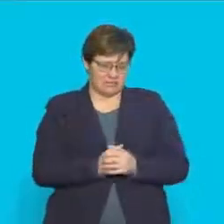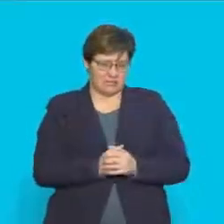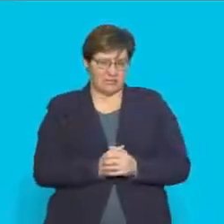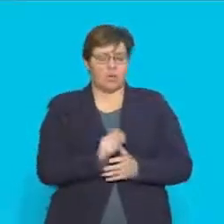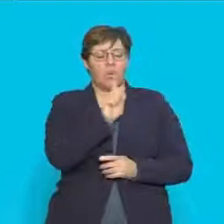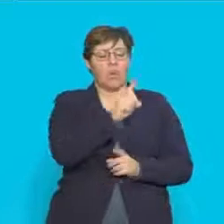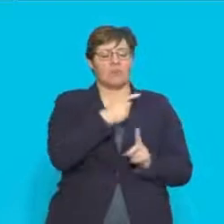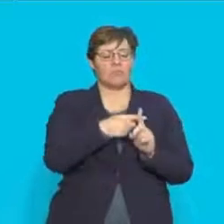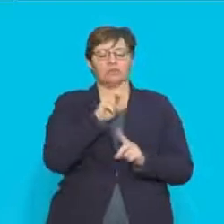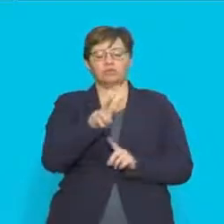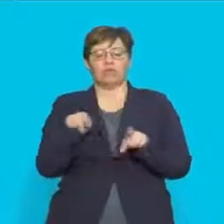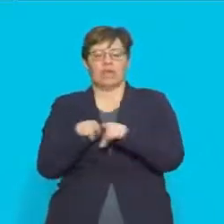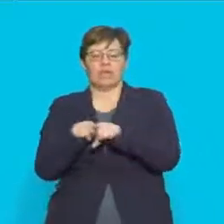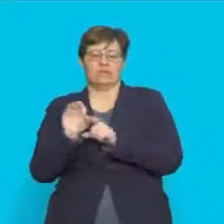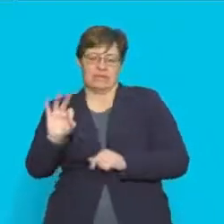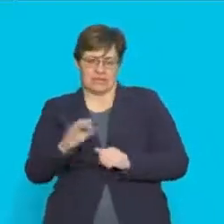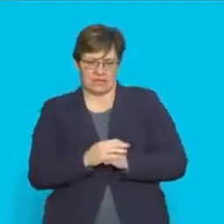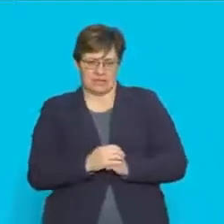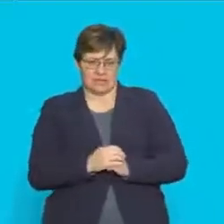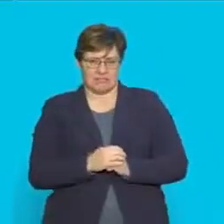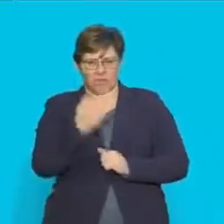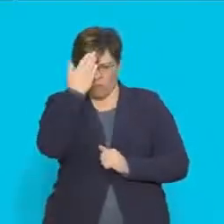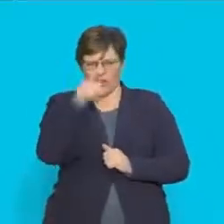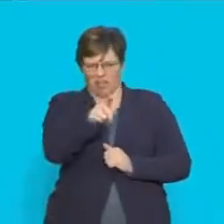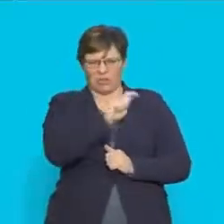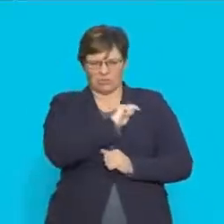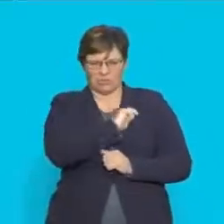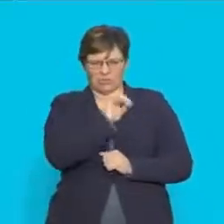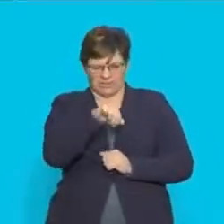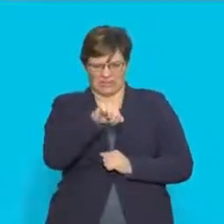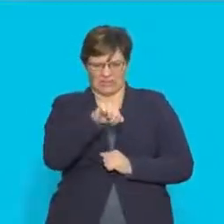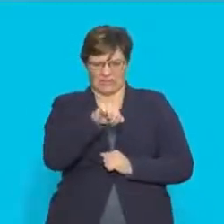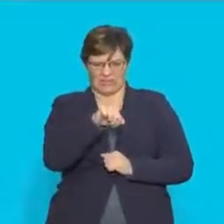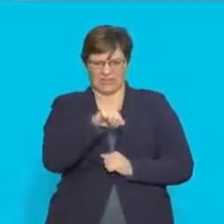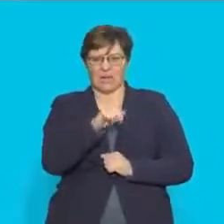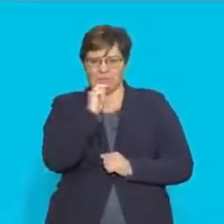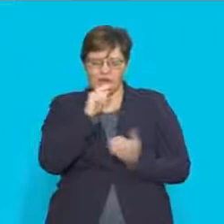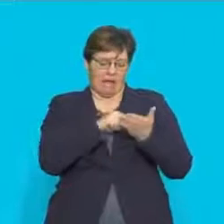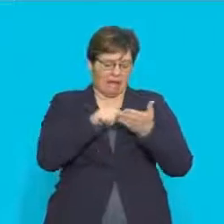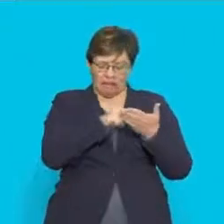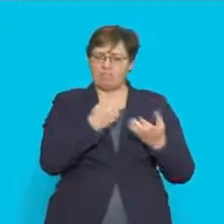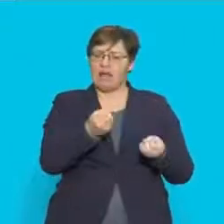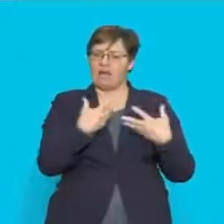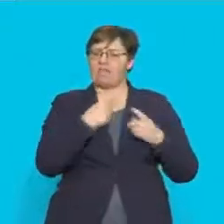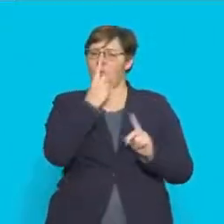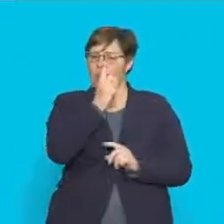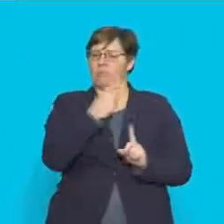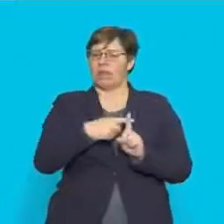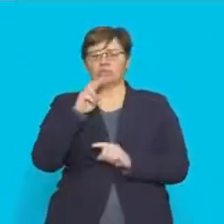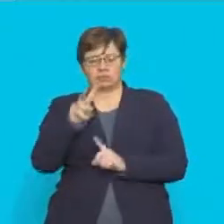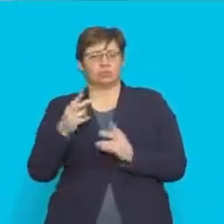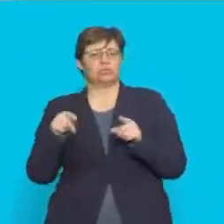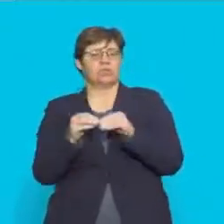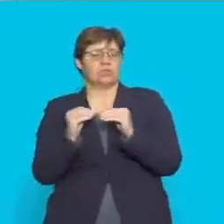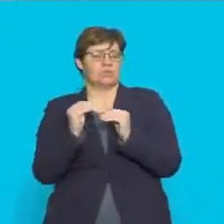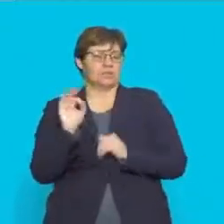1 + 2 = 3. I know you know this is true, right? We can even press our calculator, it will give us 3. But